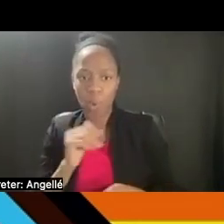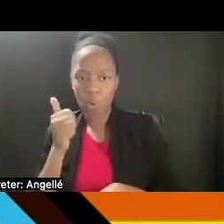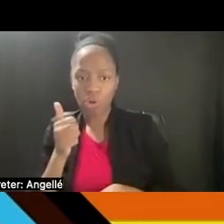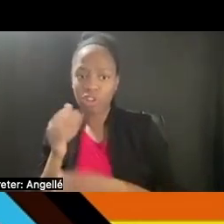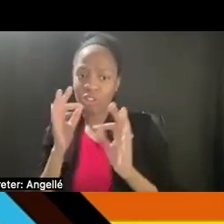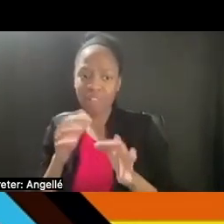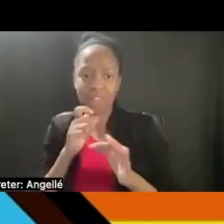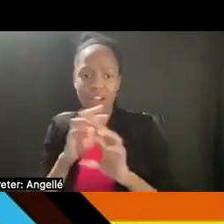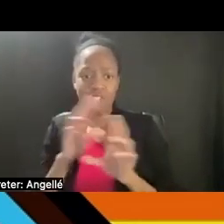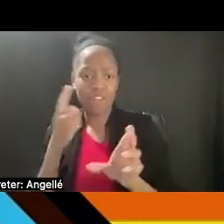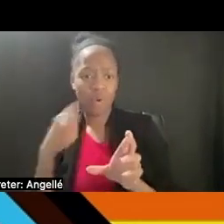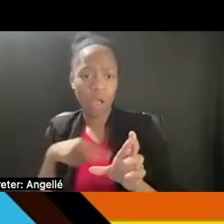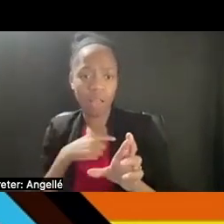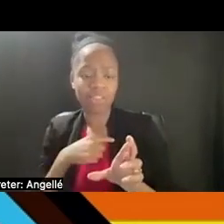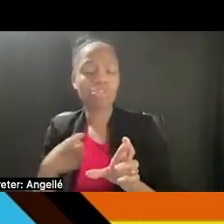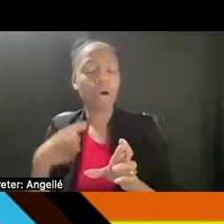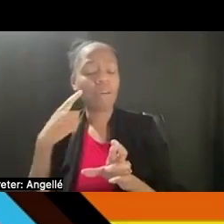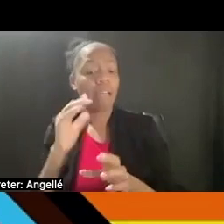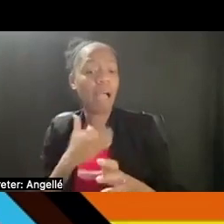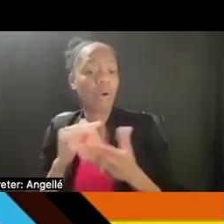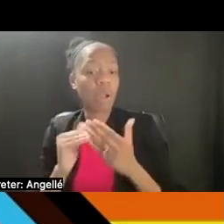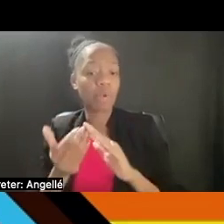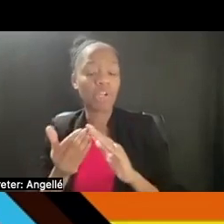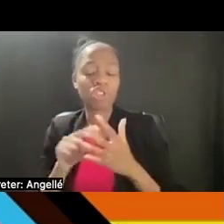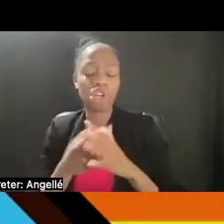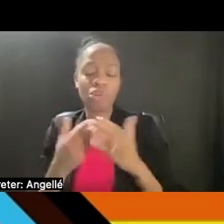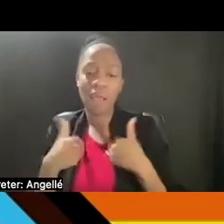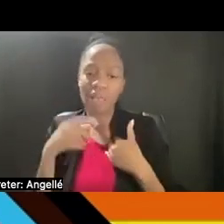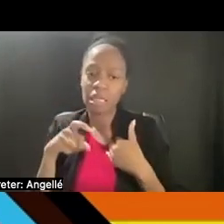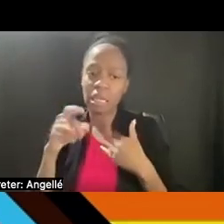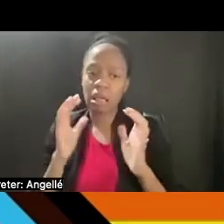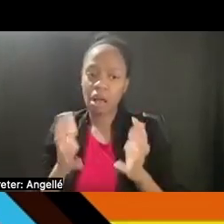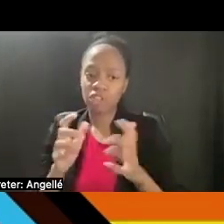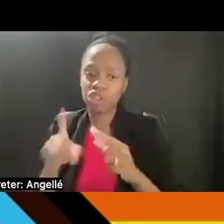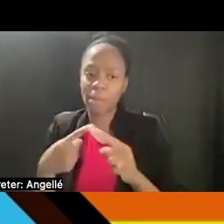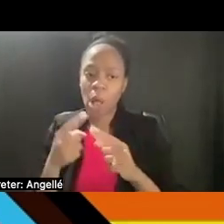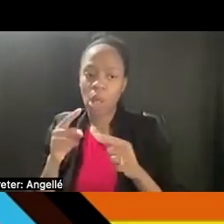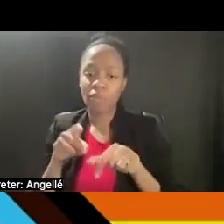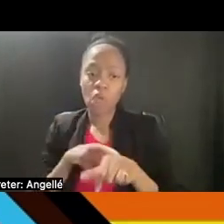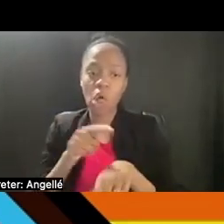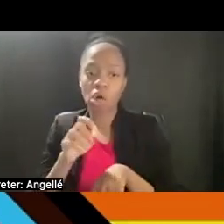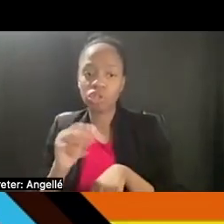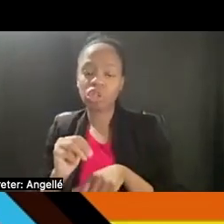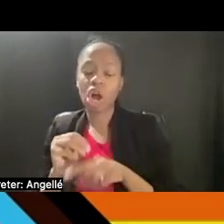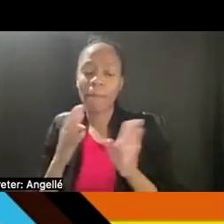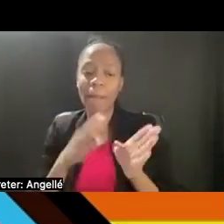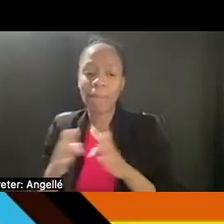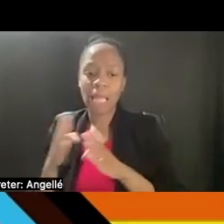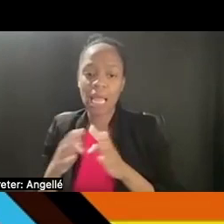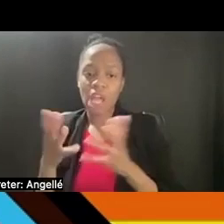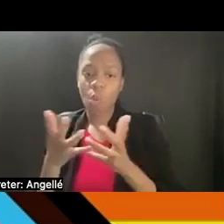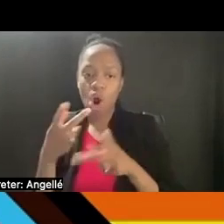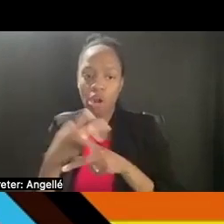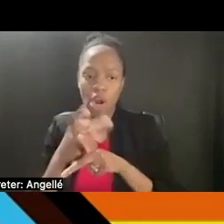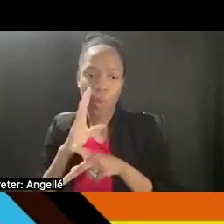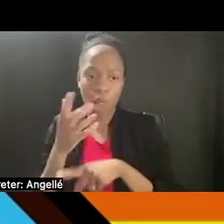So I think our community is starting to have those necessary conversations about long-term planning for what our care is going to look like down the road.